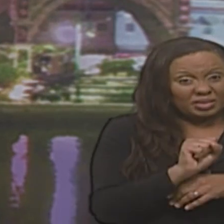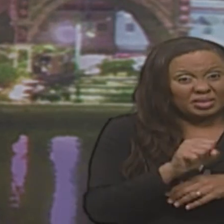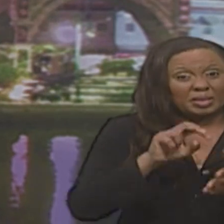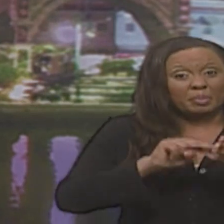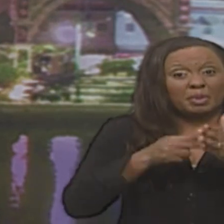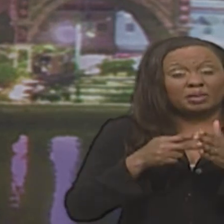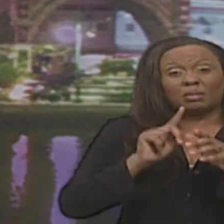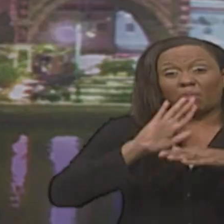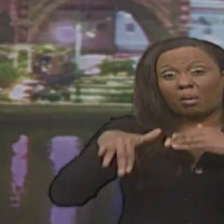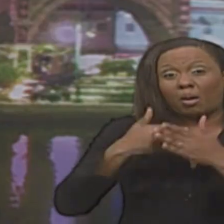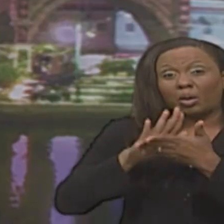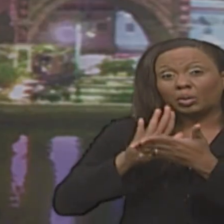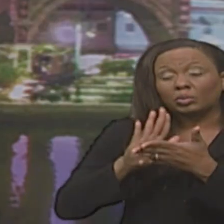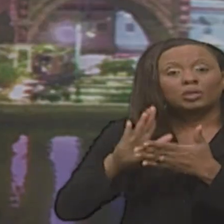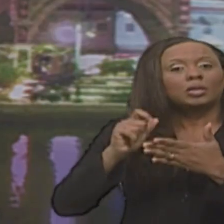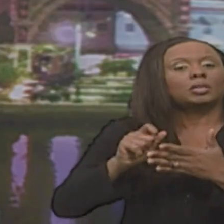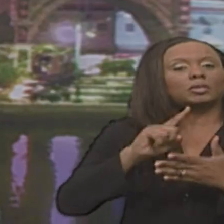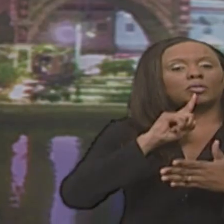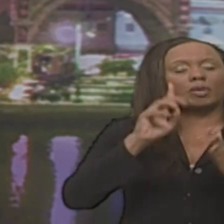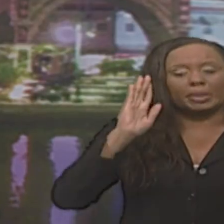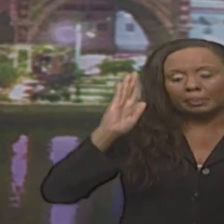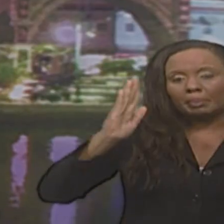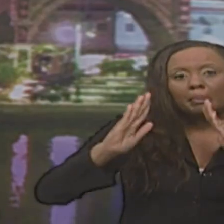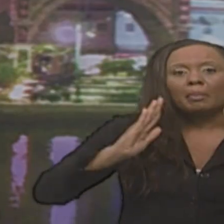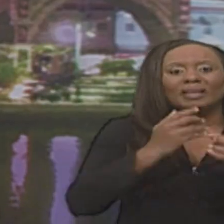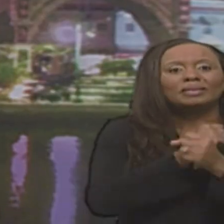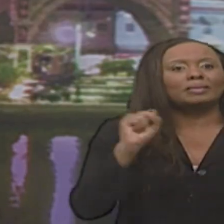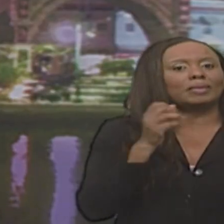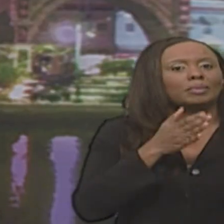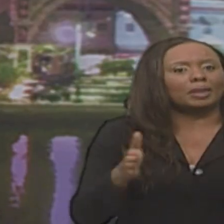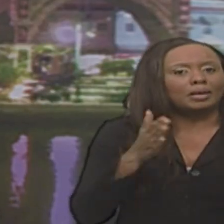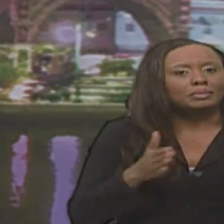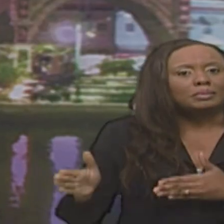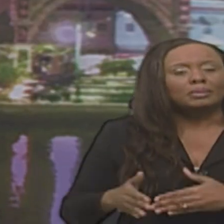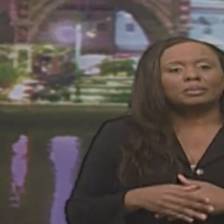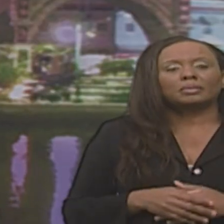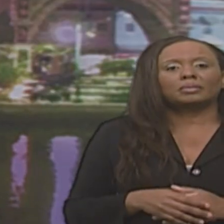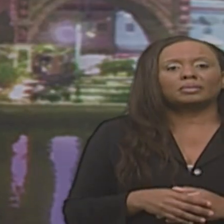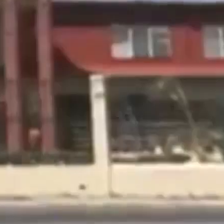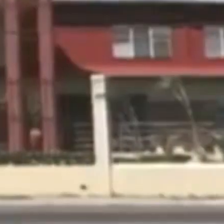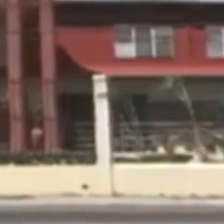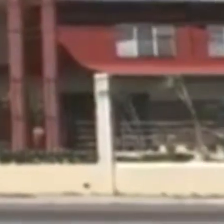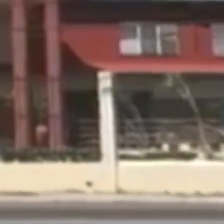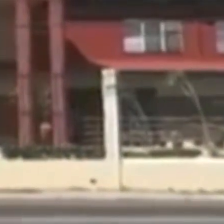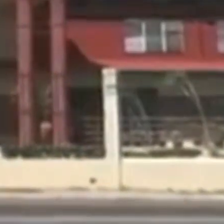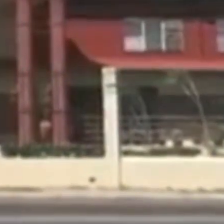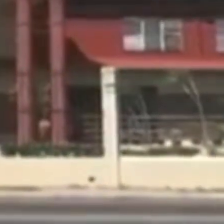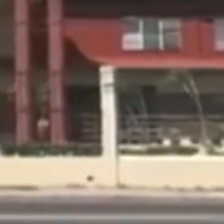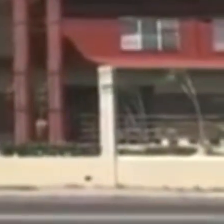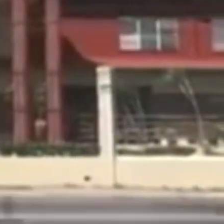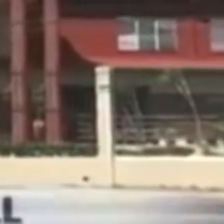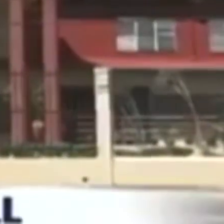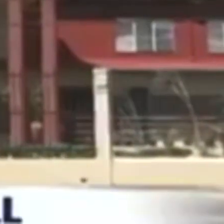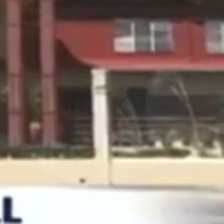schools to activate their safety and security plans. We hear more in this report from TVJ. On Monday, parents,